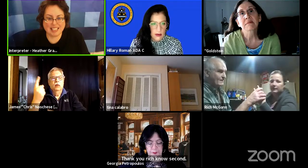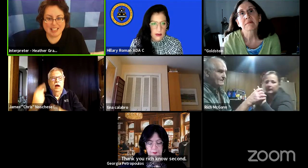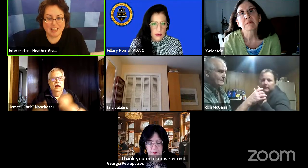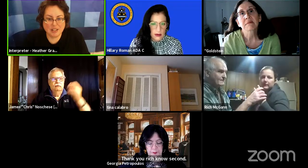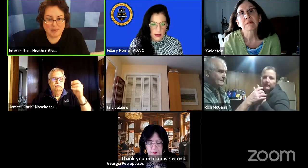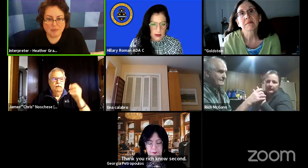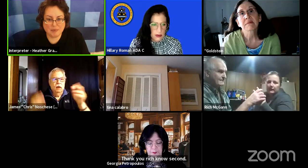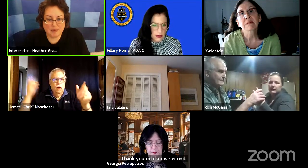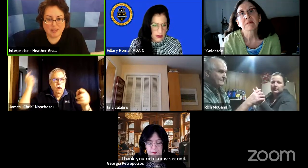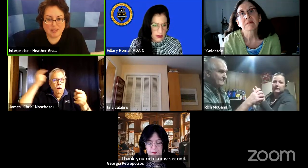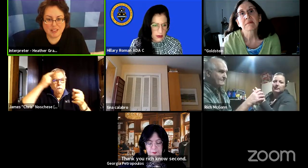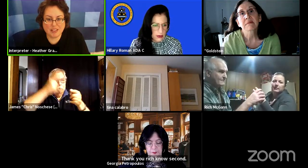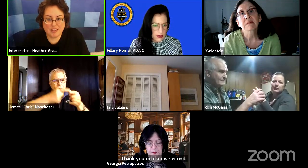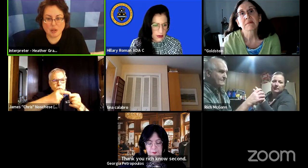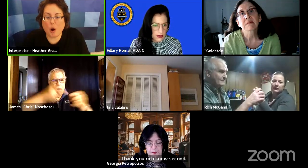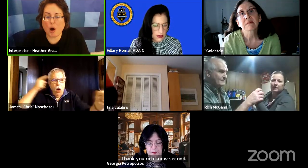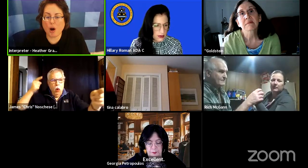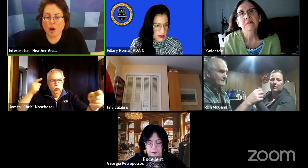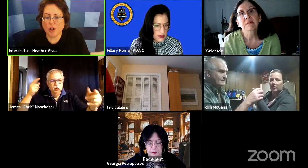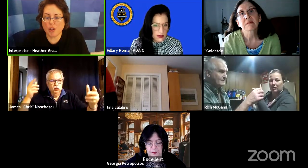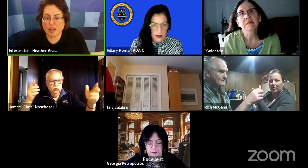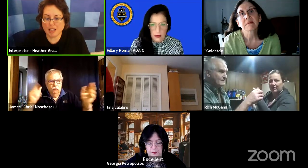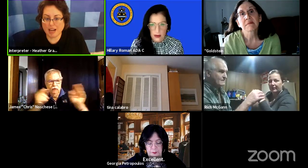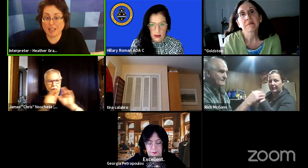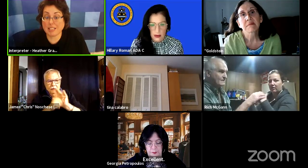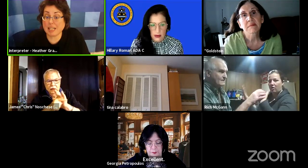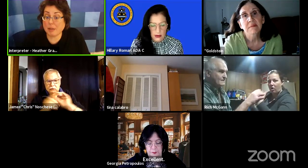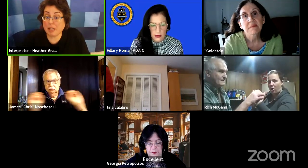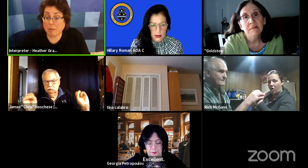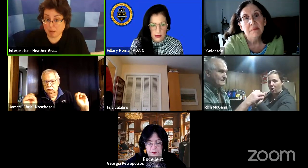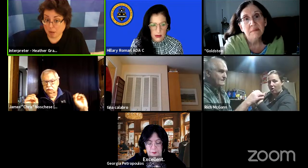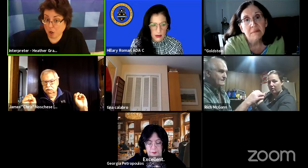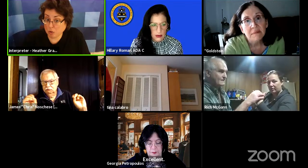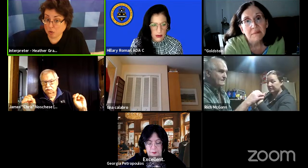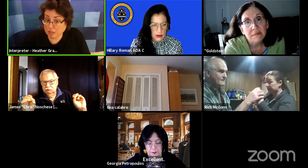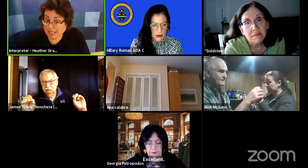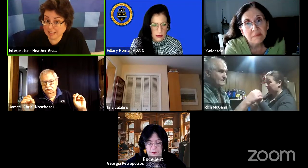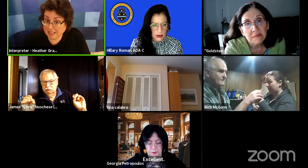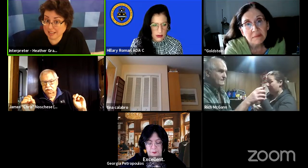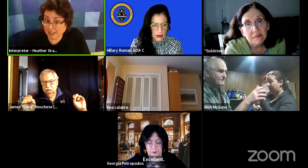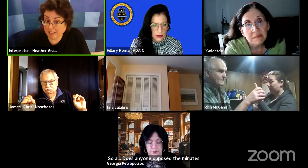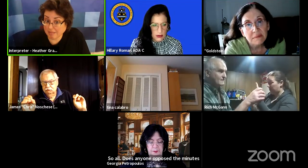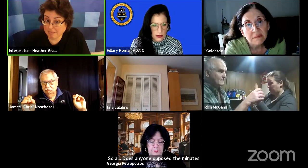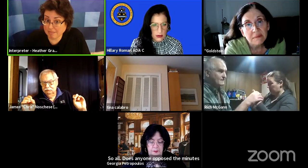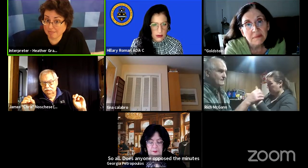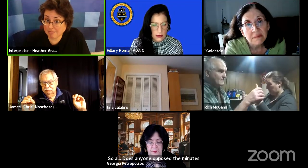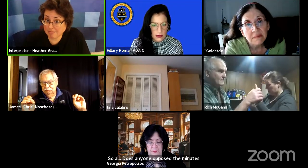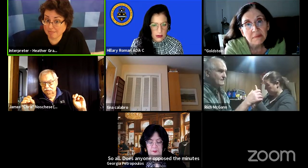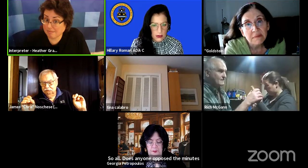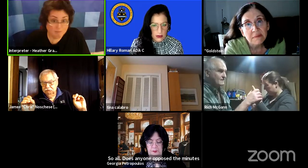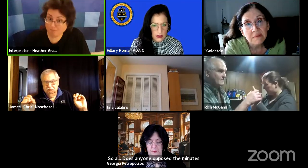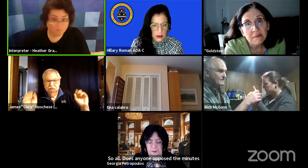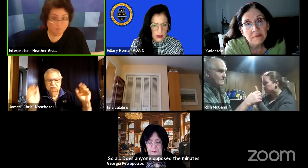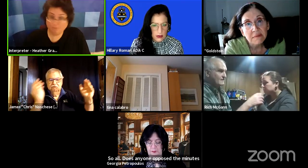Excellent. So all, does anyone oppose the minutes? Nothing?